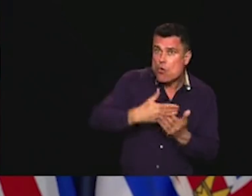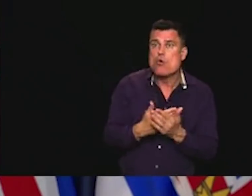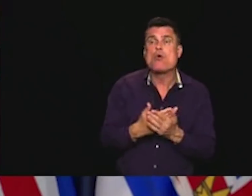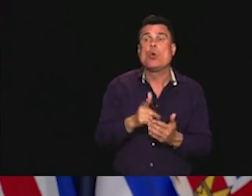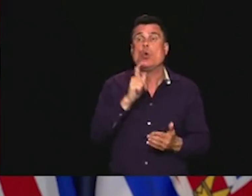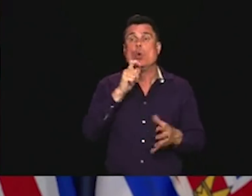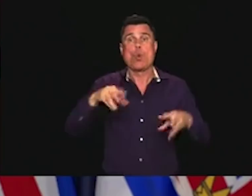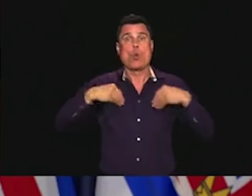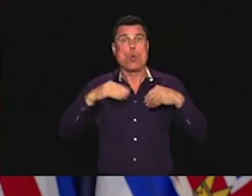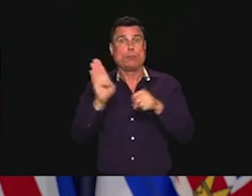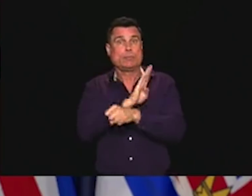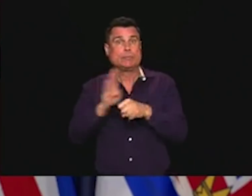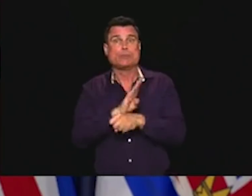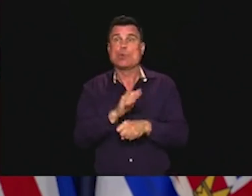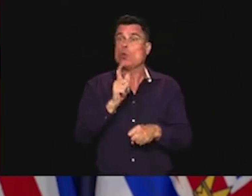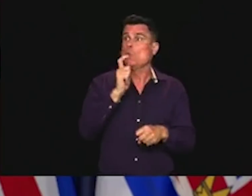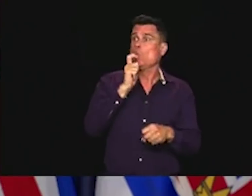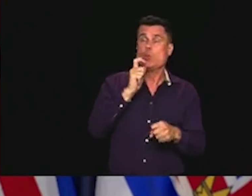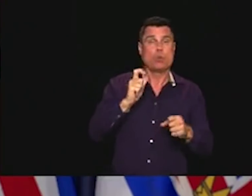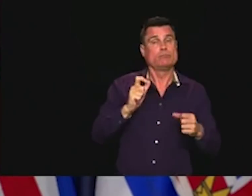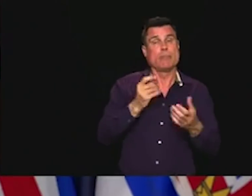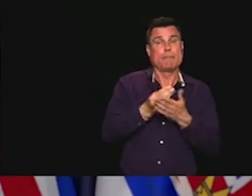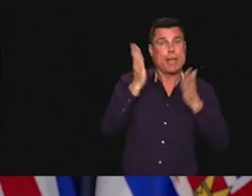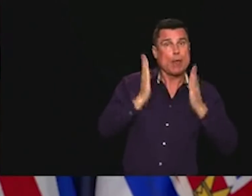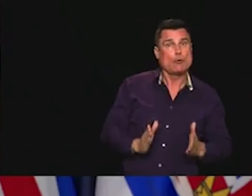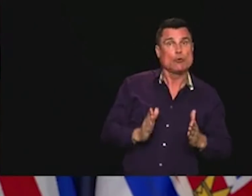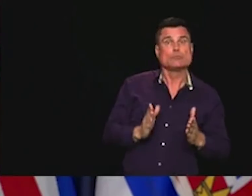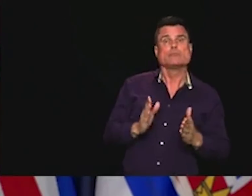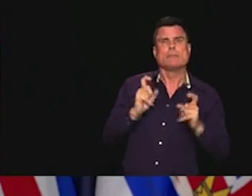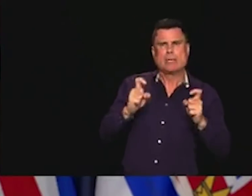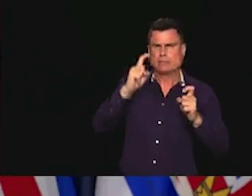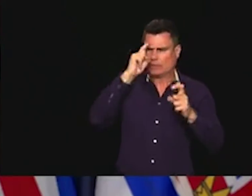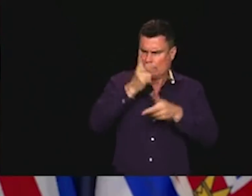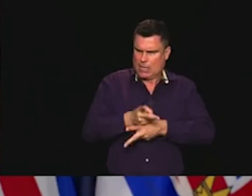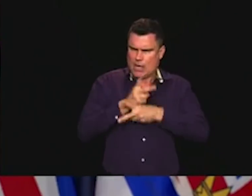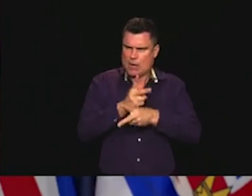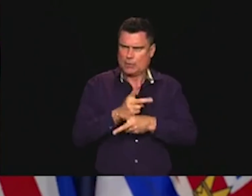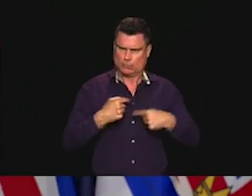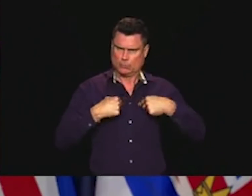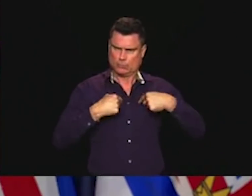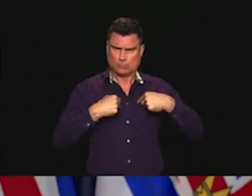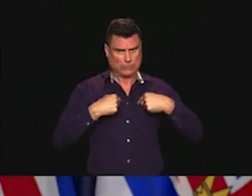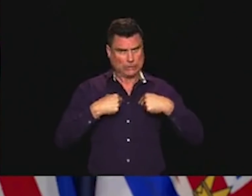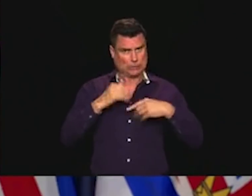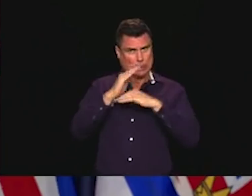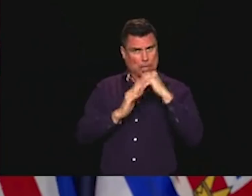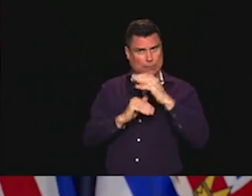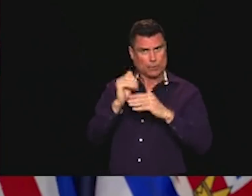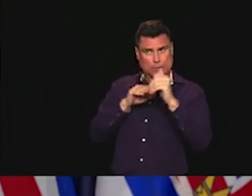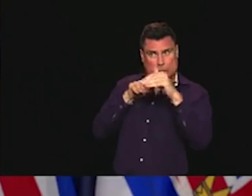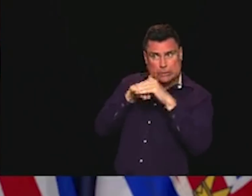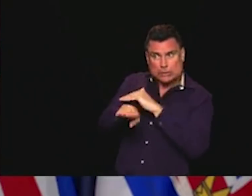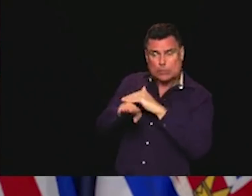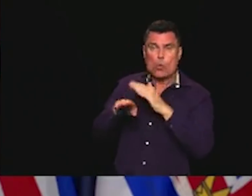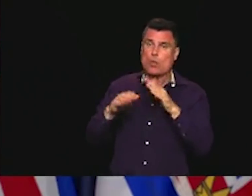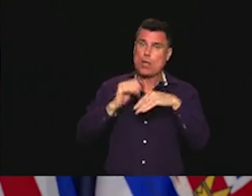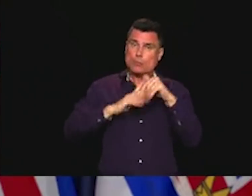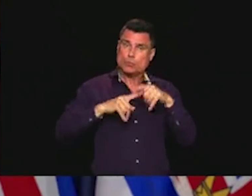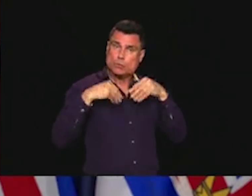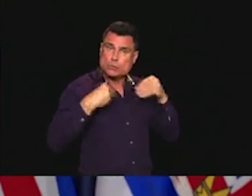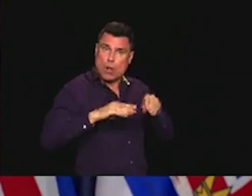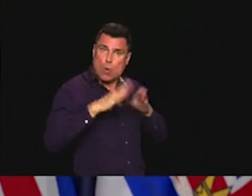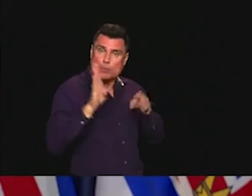businesses, services, and friends and family right away. Some of us will do so when we feel it's time, the right time for us, the safe time for us,